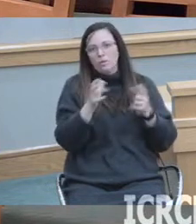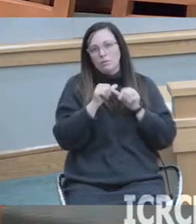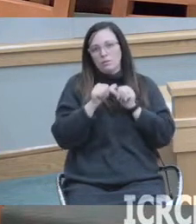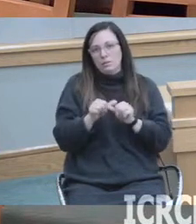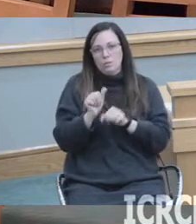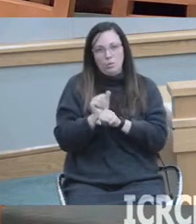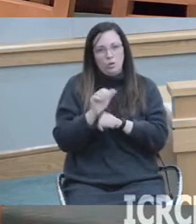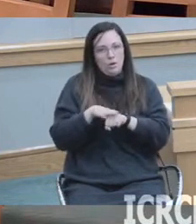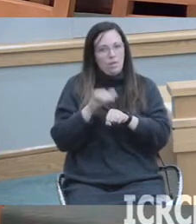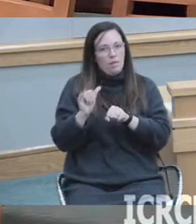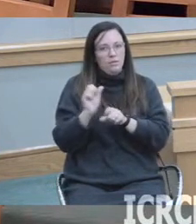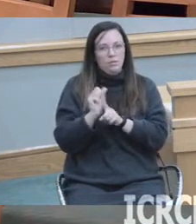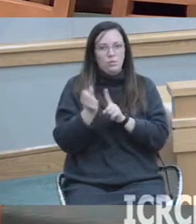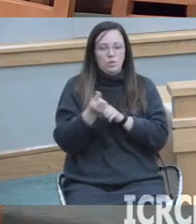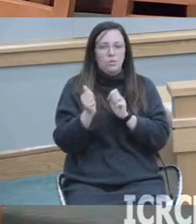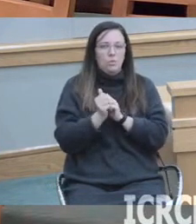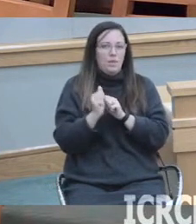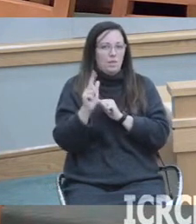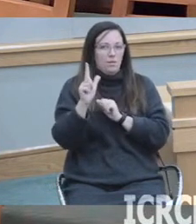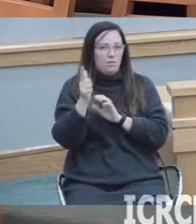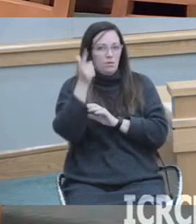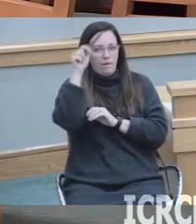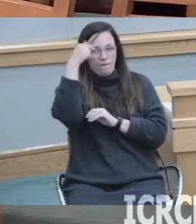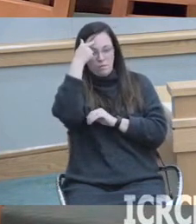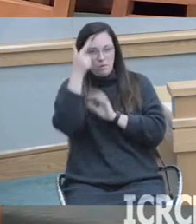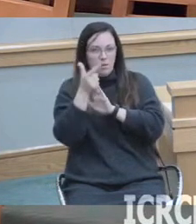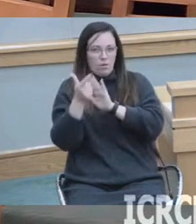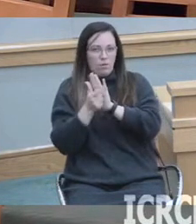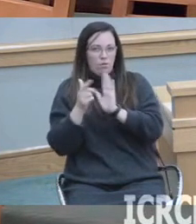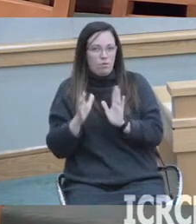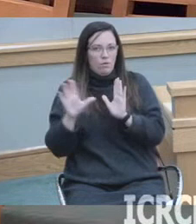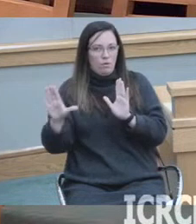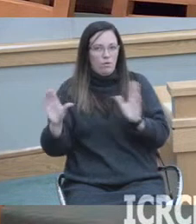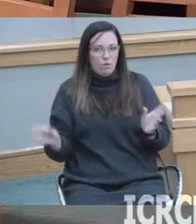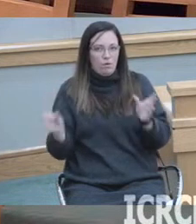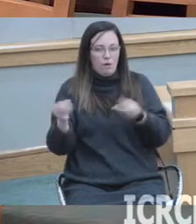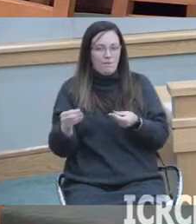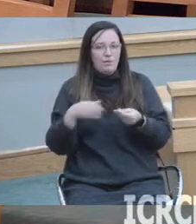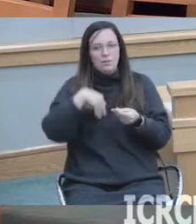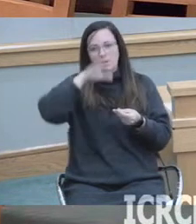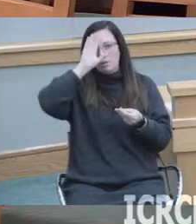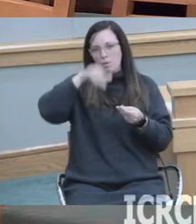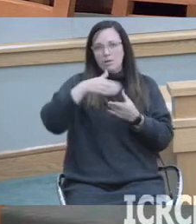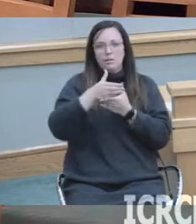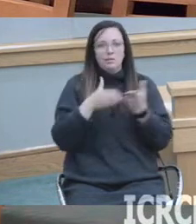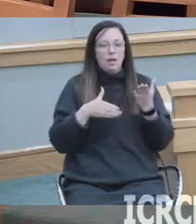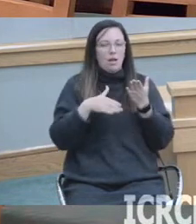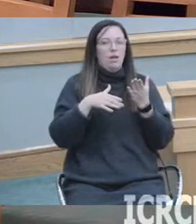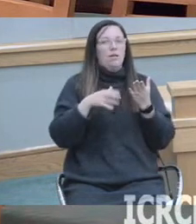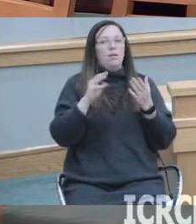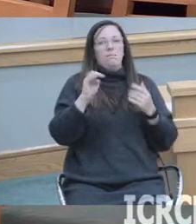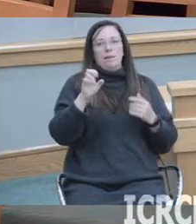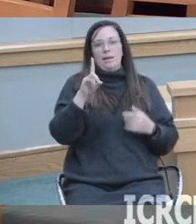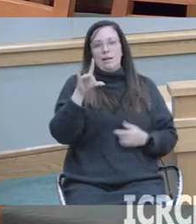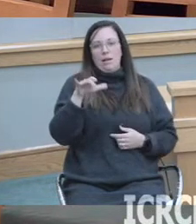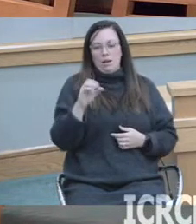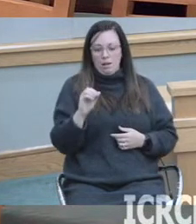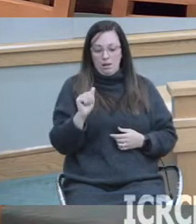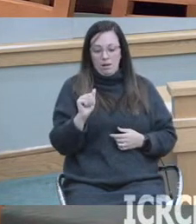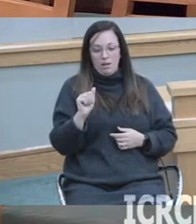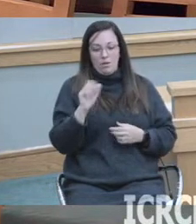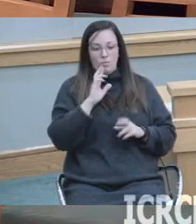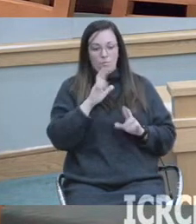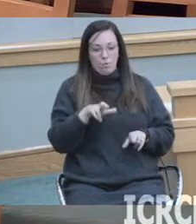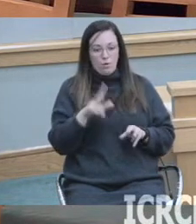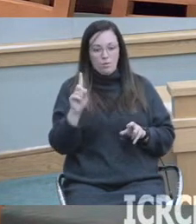office. And I know that there were some media reports shortly after the Tokyo Foods incident that where people